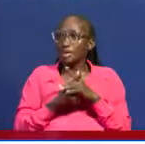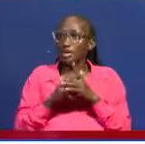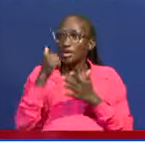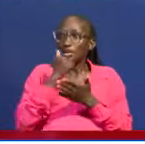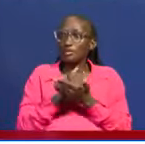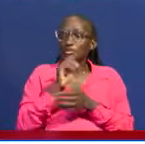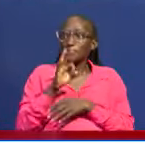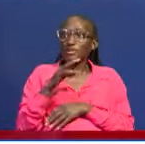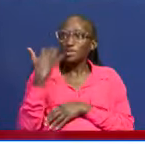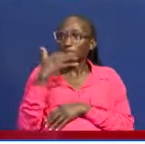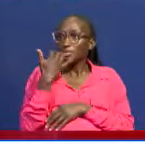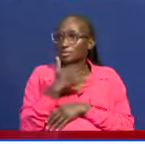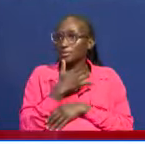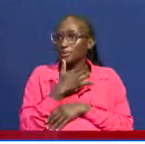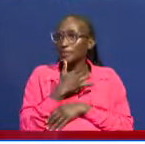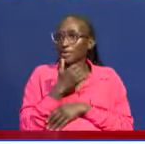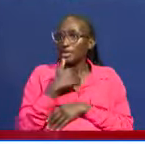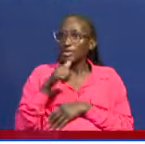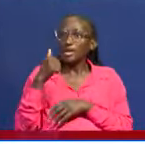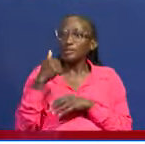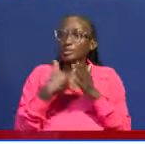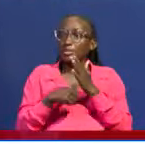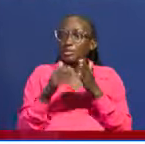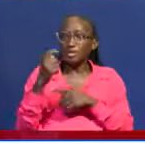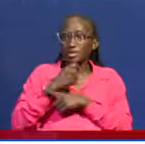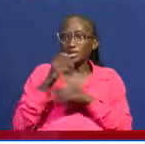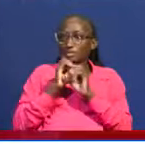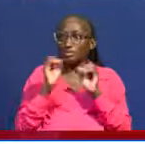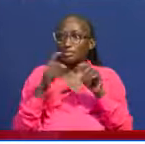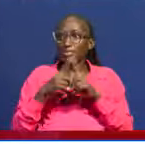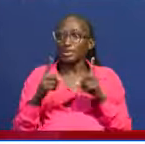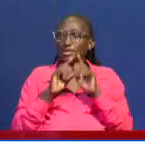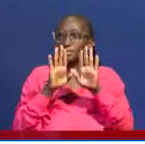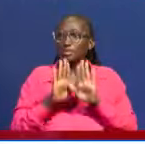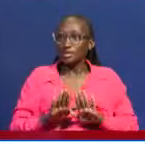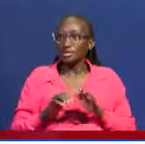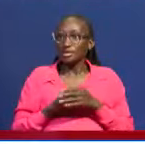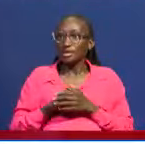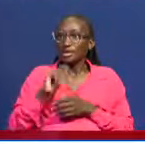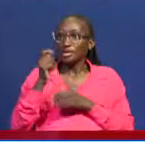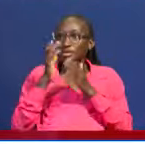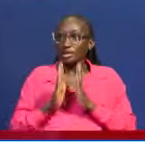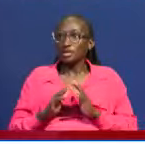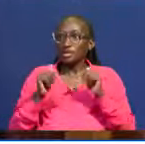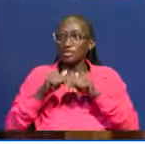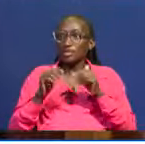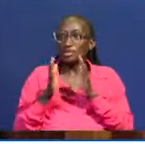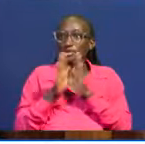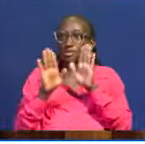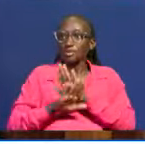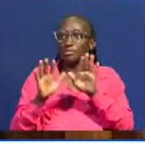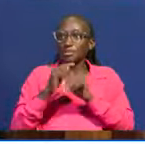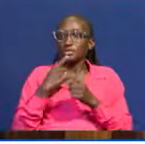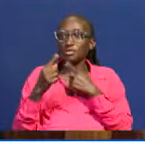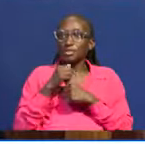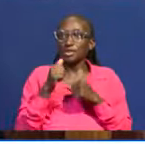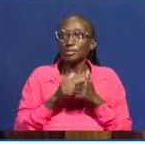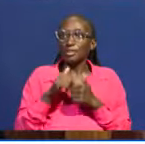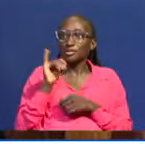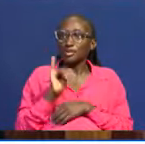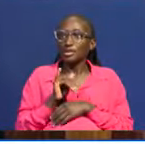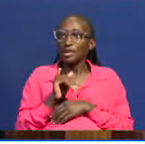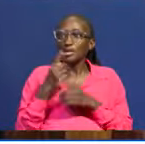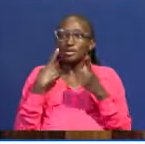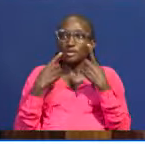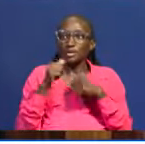of the Deputy President? We do not have a problem with the tender. We have a problem with the priorities. Kenyans today, and the Deputy President is talking about it, are